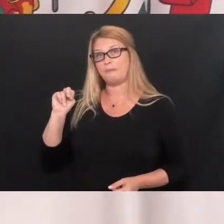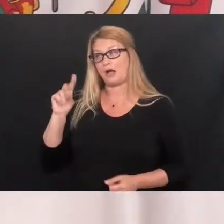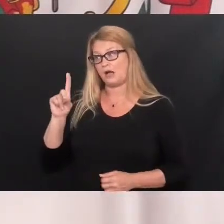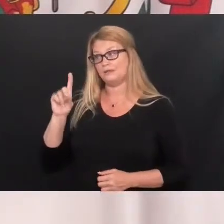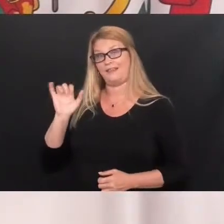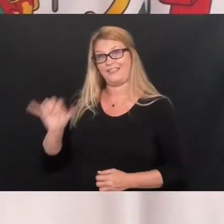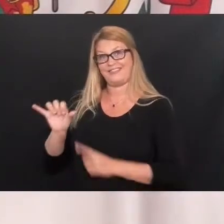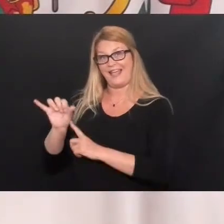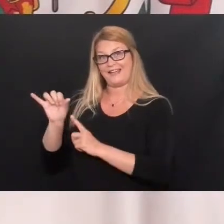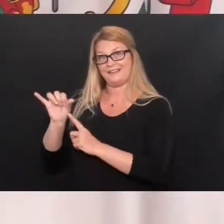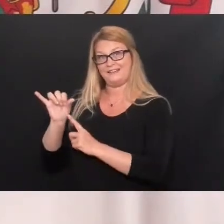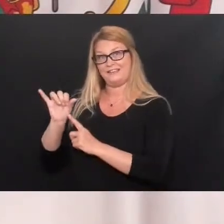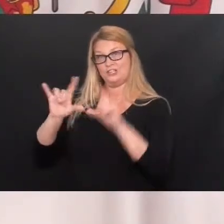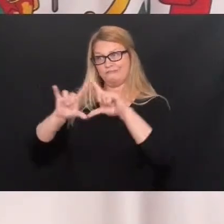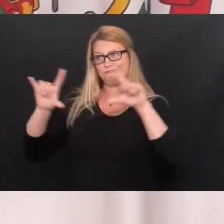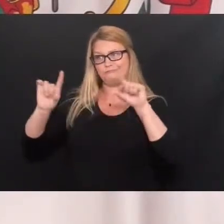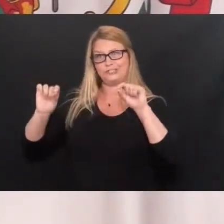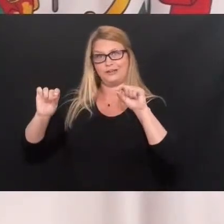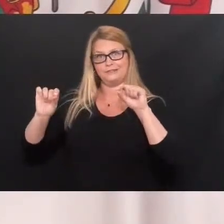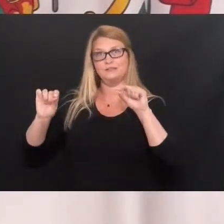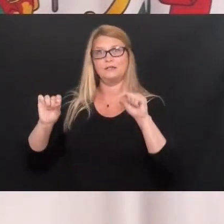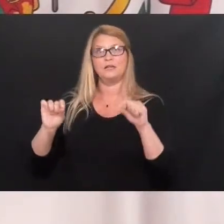that was old-timey